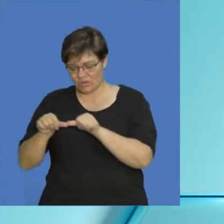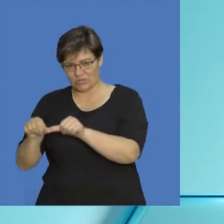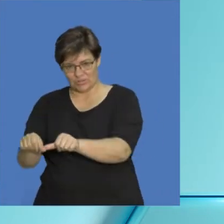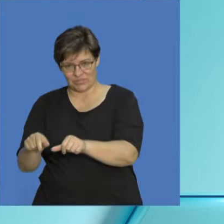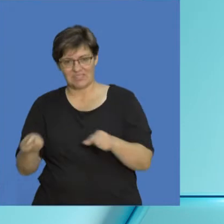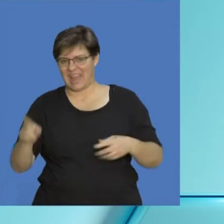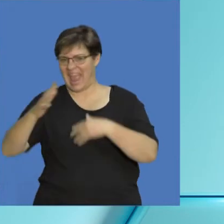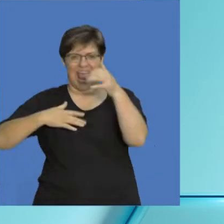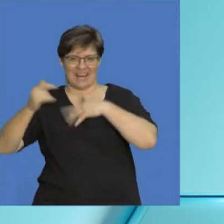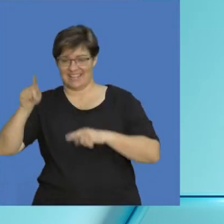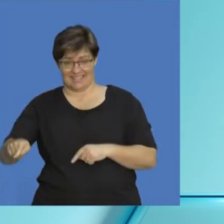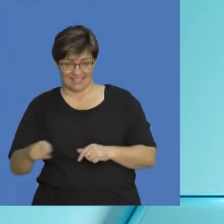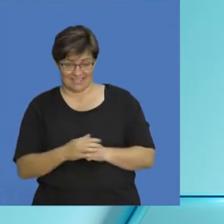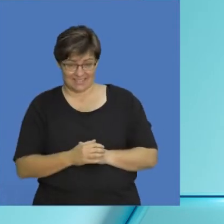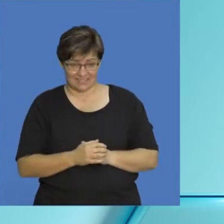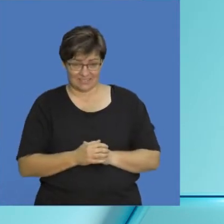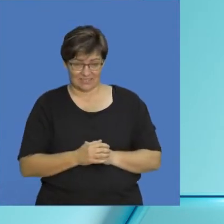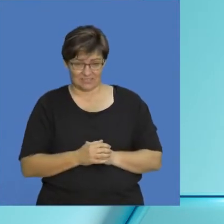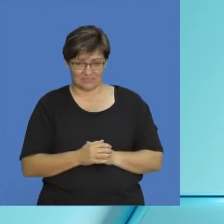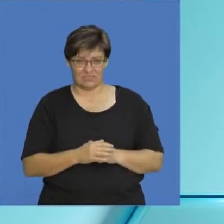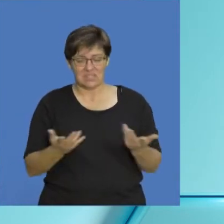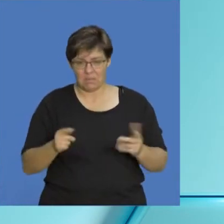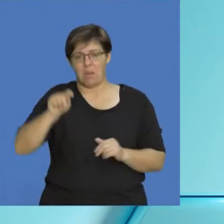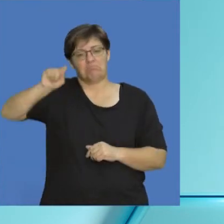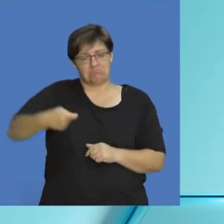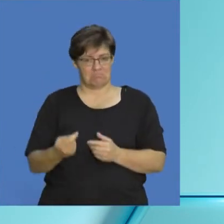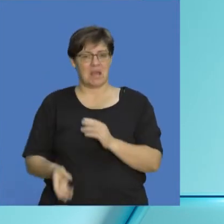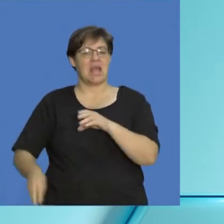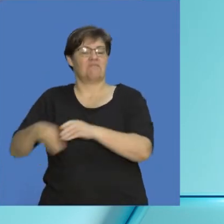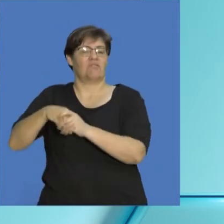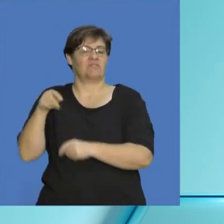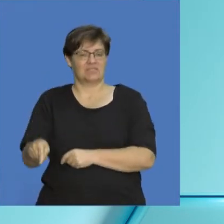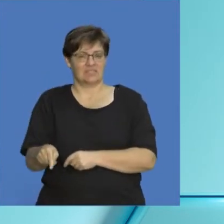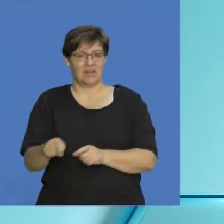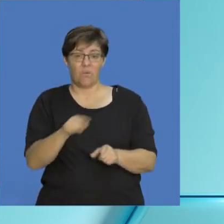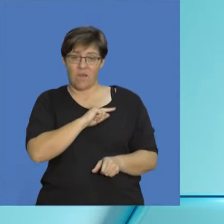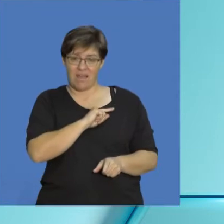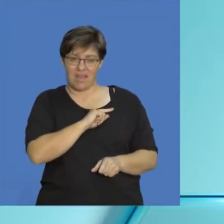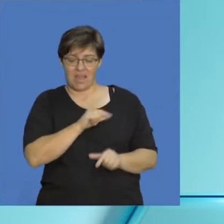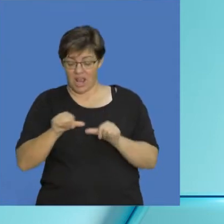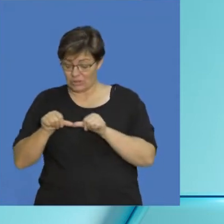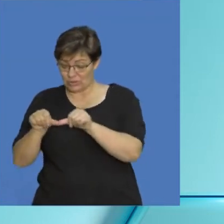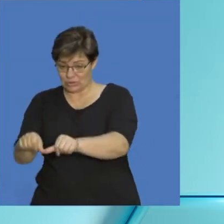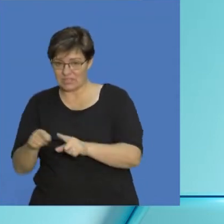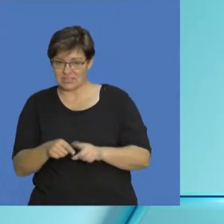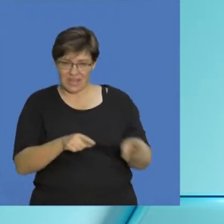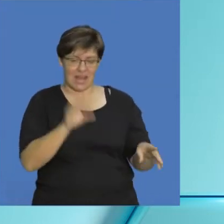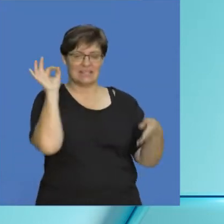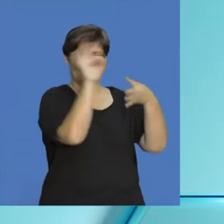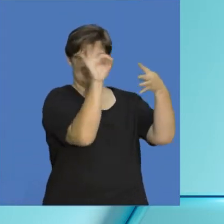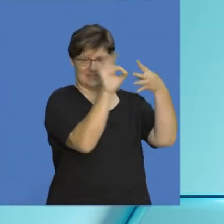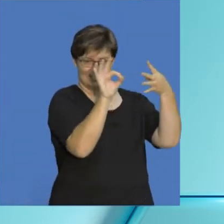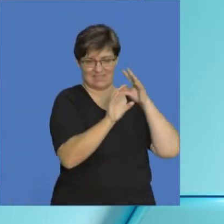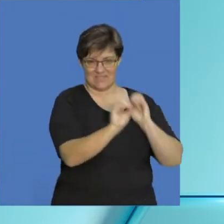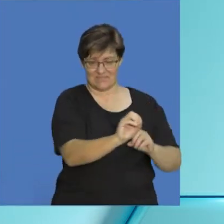continuous can take any value if in some decimal. That's the difference between continuous and discrete